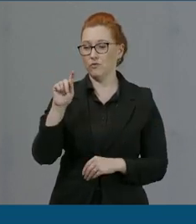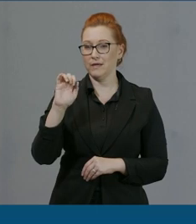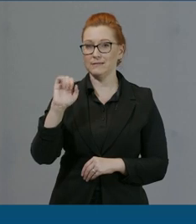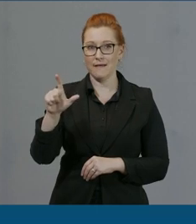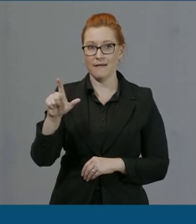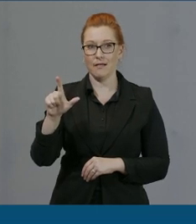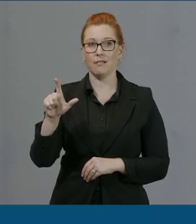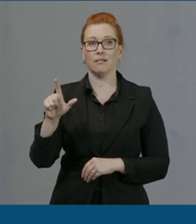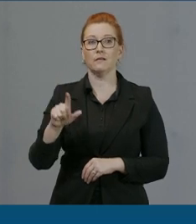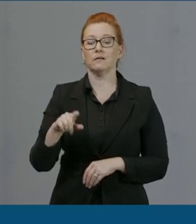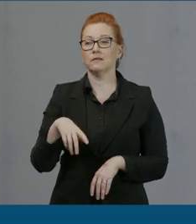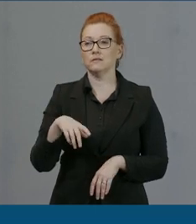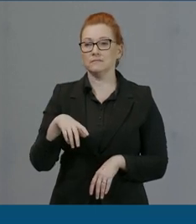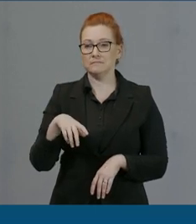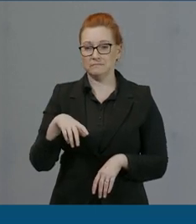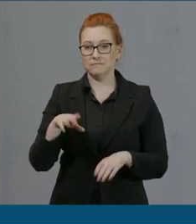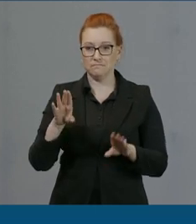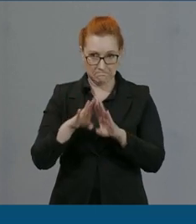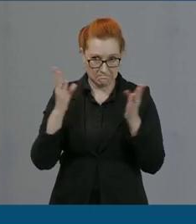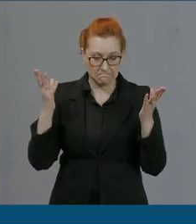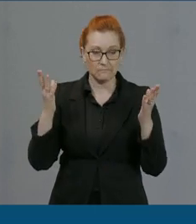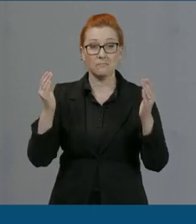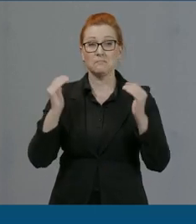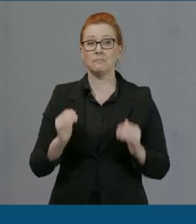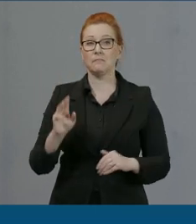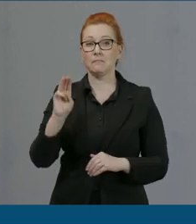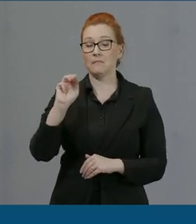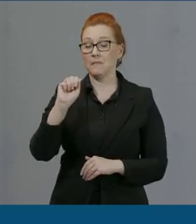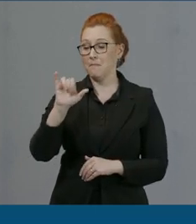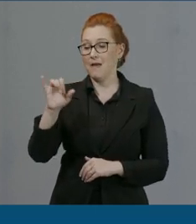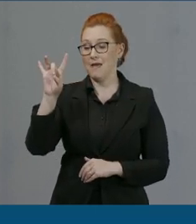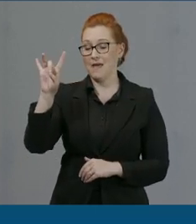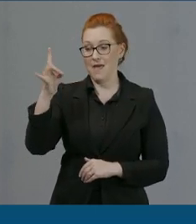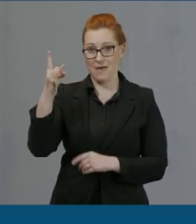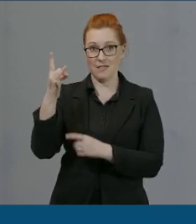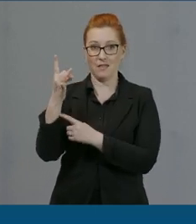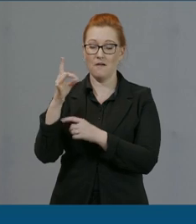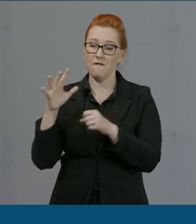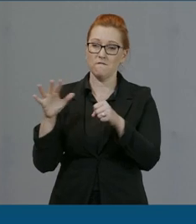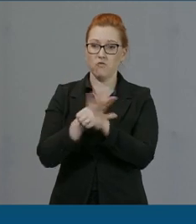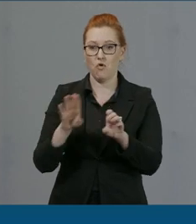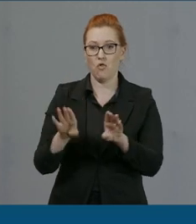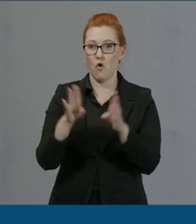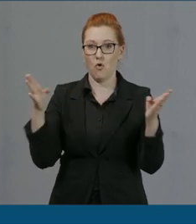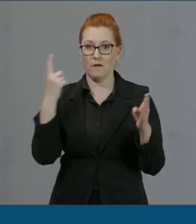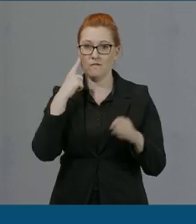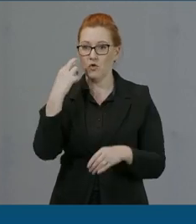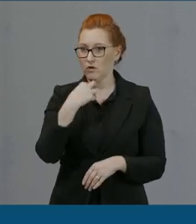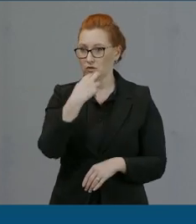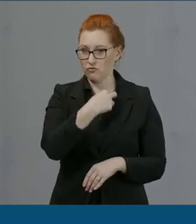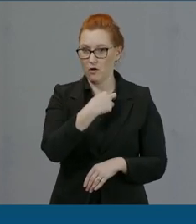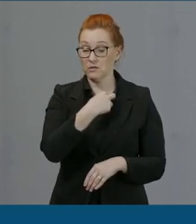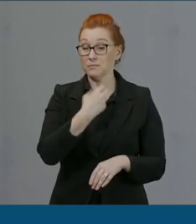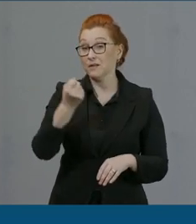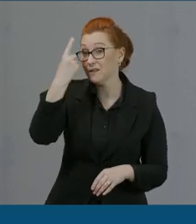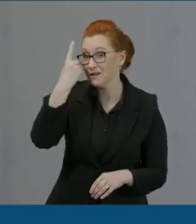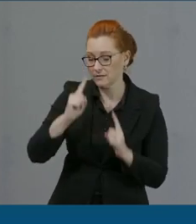on Friday, May 8th, will be a full reopening with strict physical distancing and